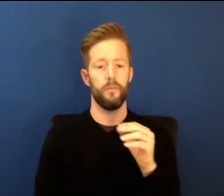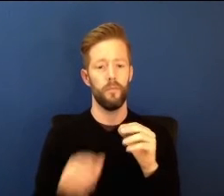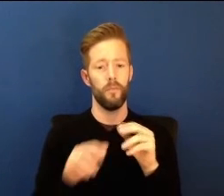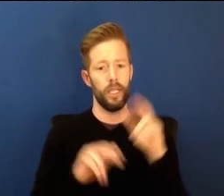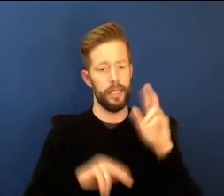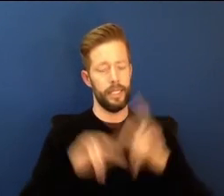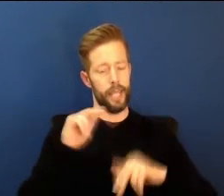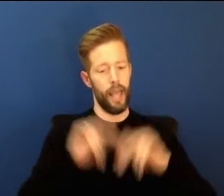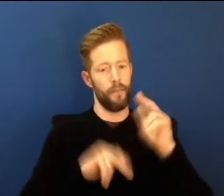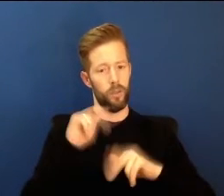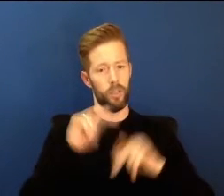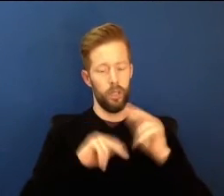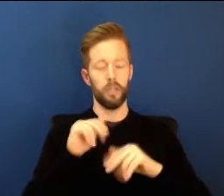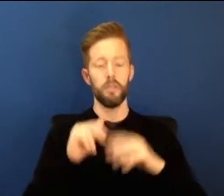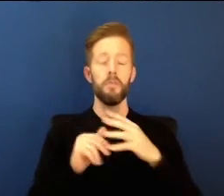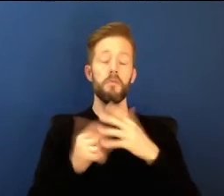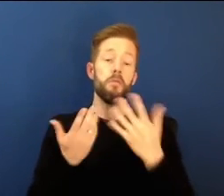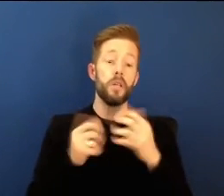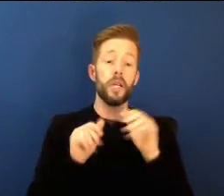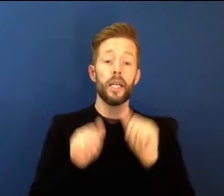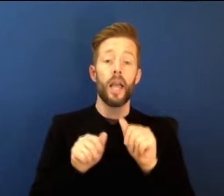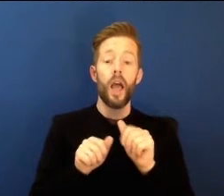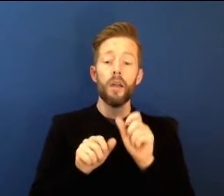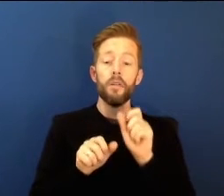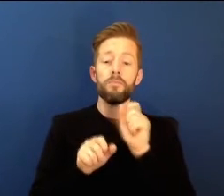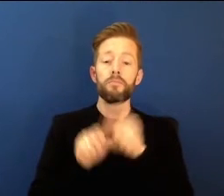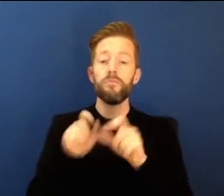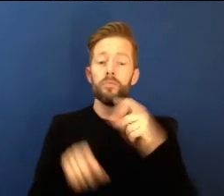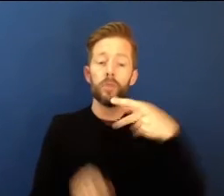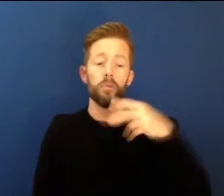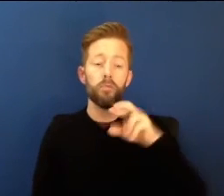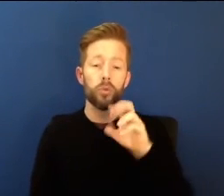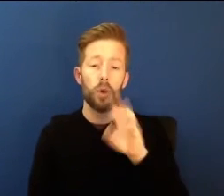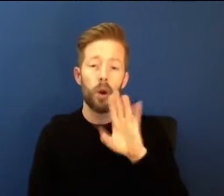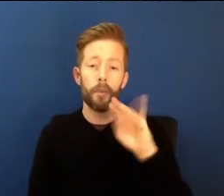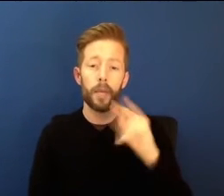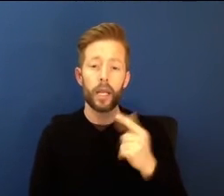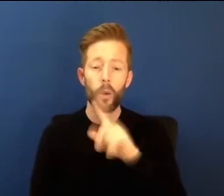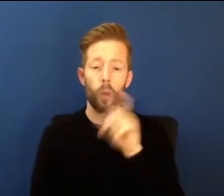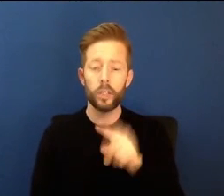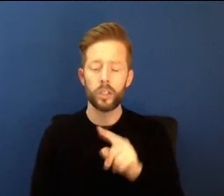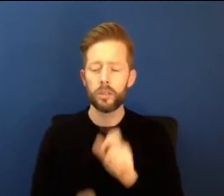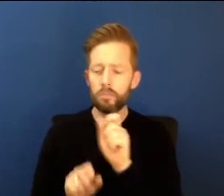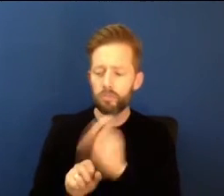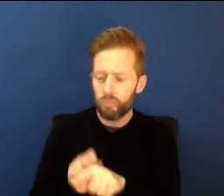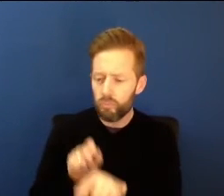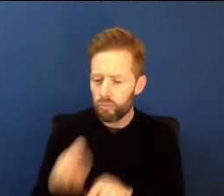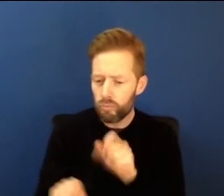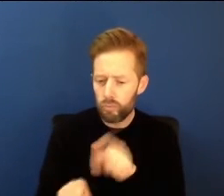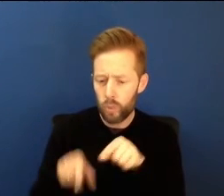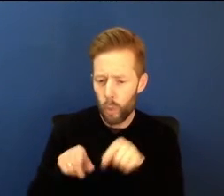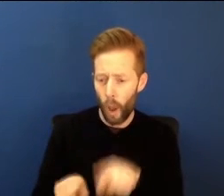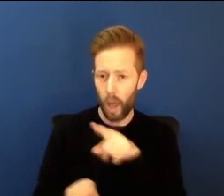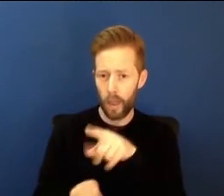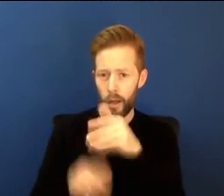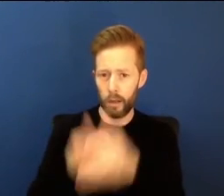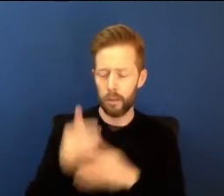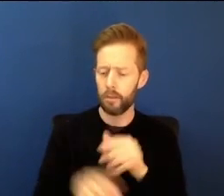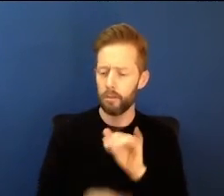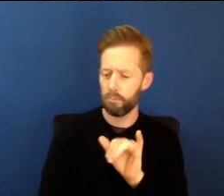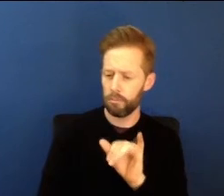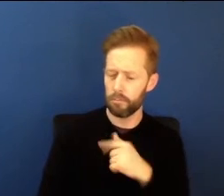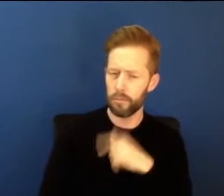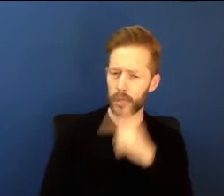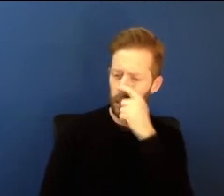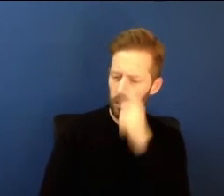and scaffold it there, and maybe ask them probing questions as they're working through things, and maybe